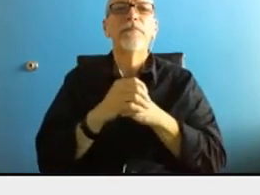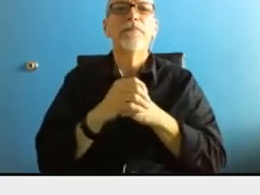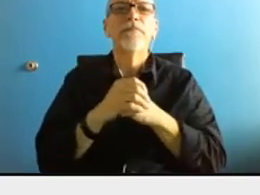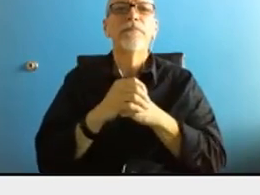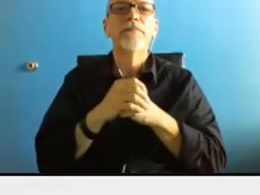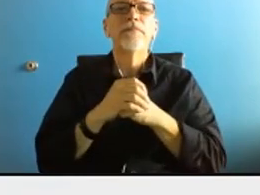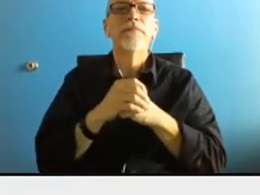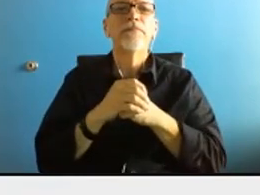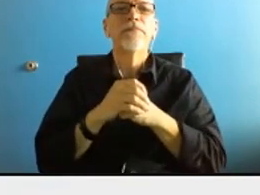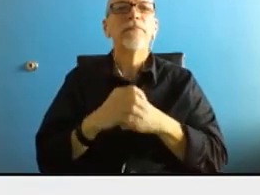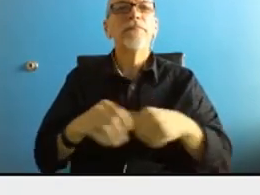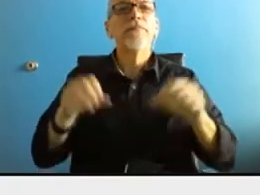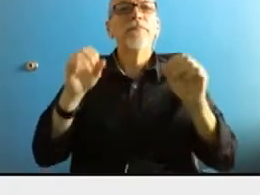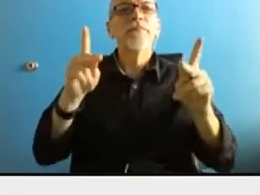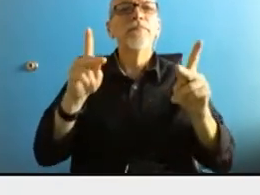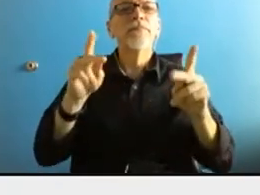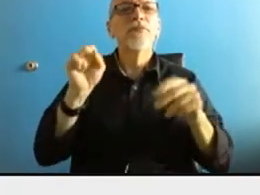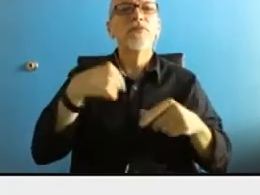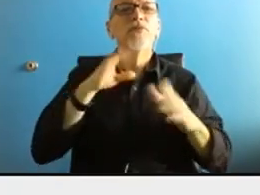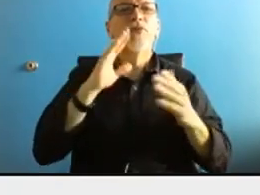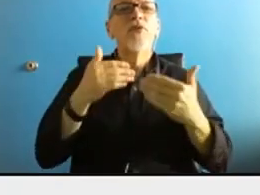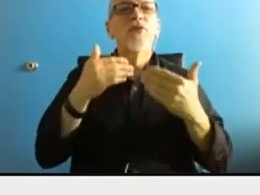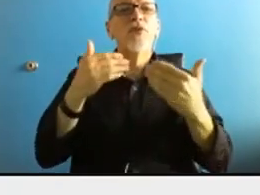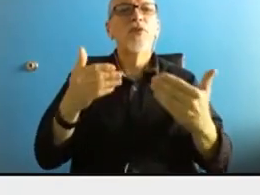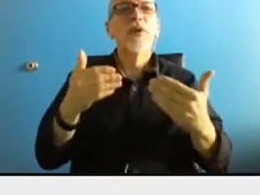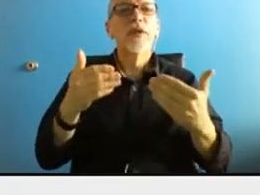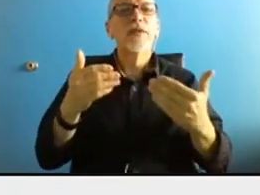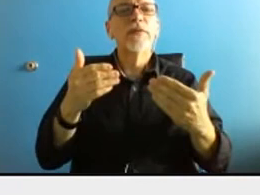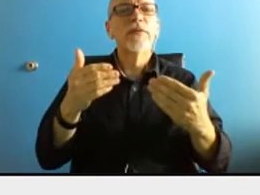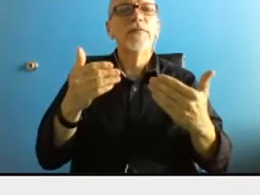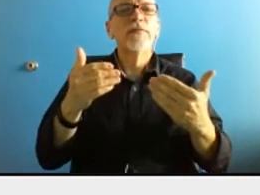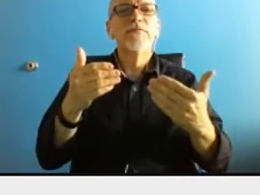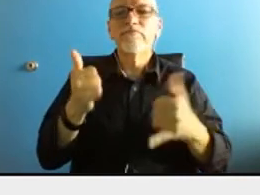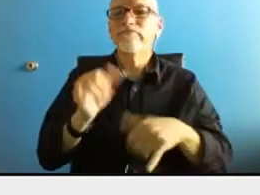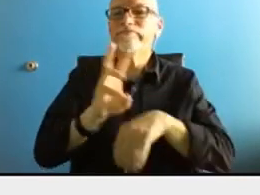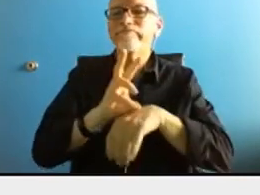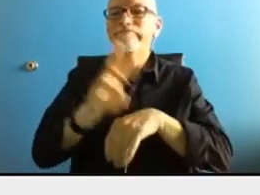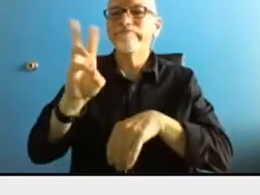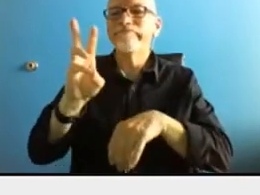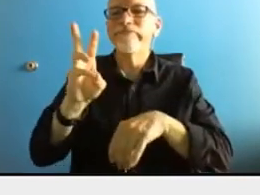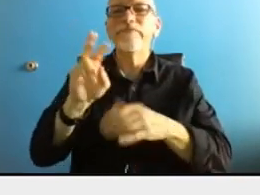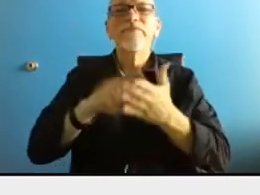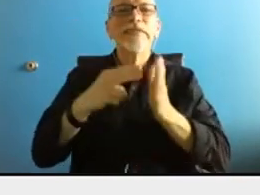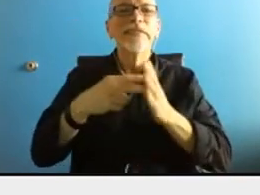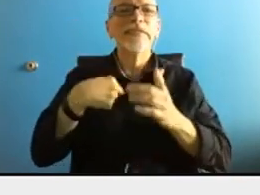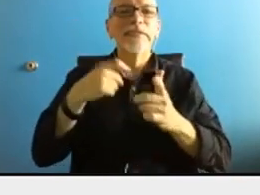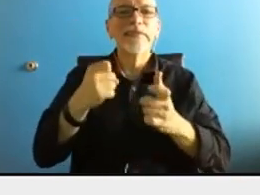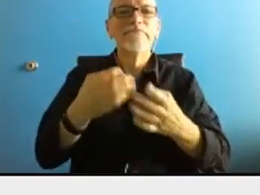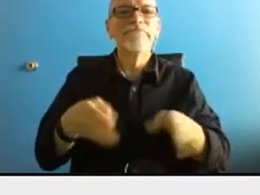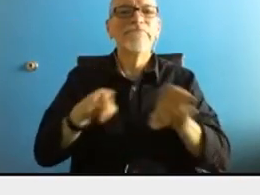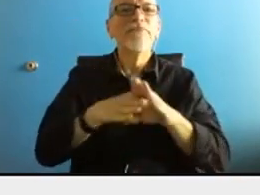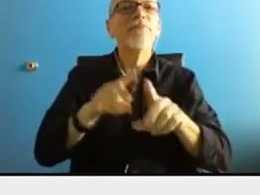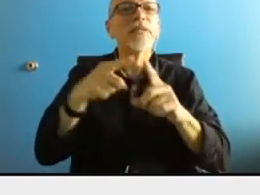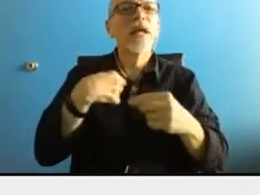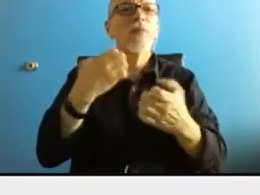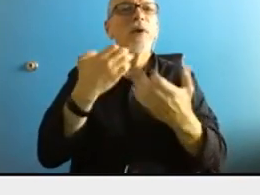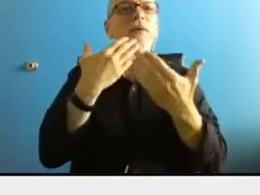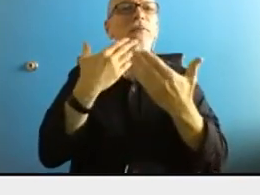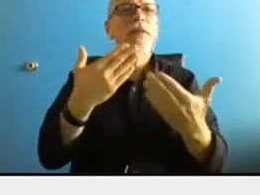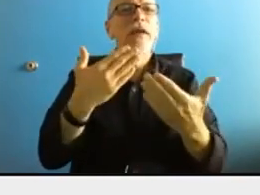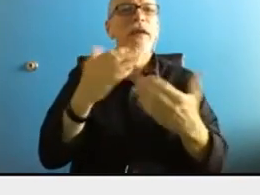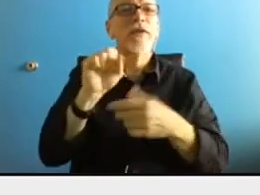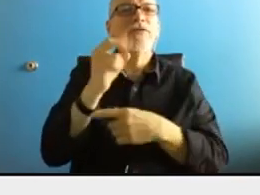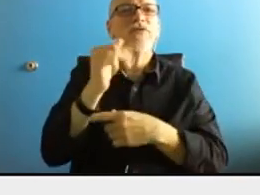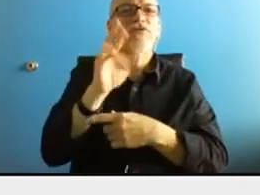All right. So we're going to go ahead and we're at the 6 o'clock mark. So I just want to go ahead and I, again, want to thank